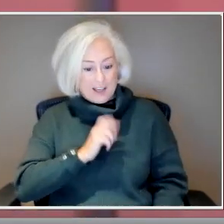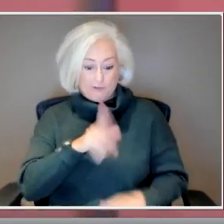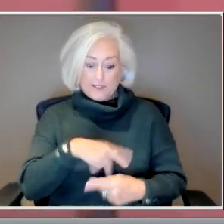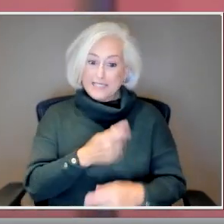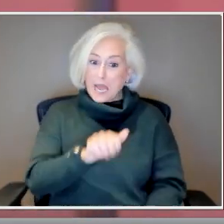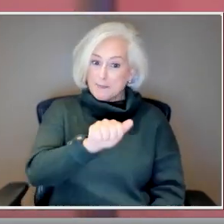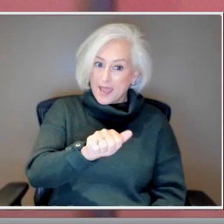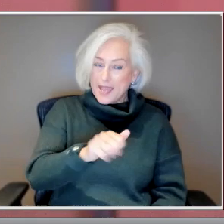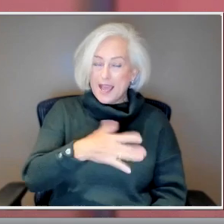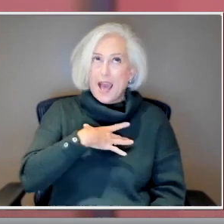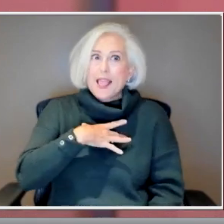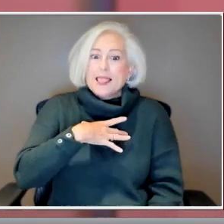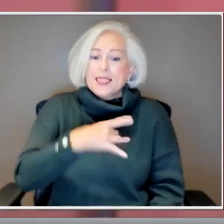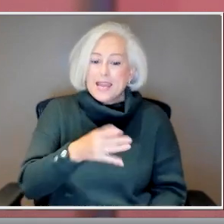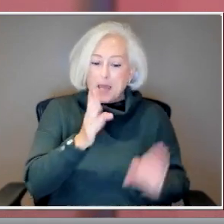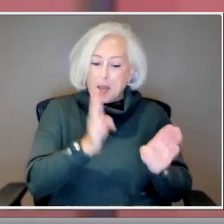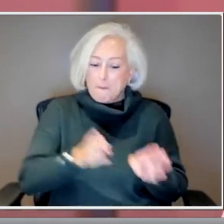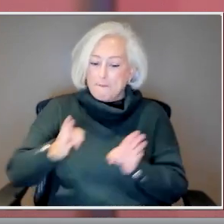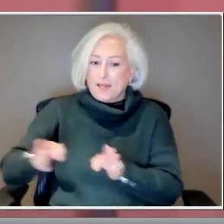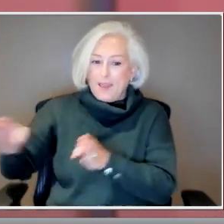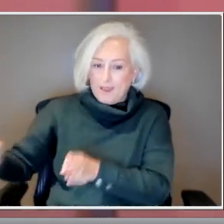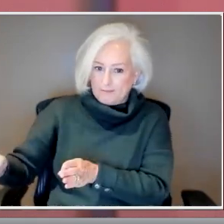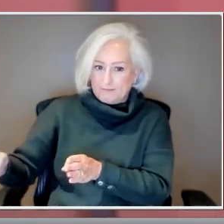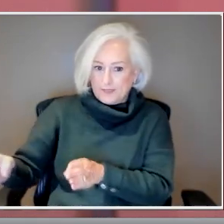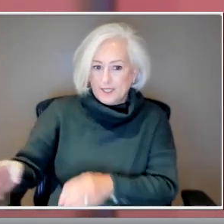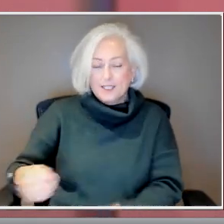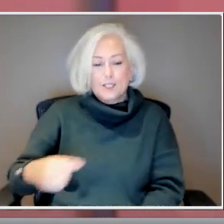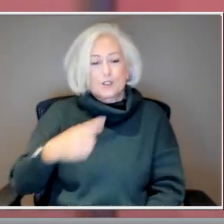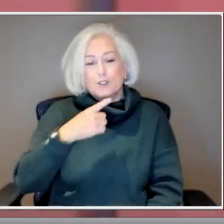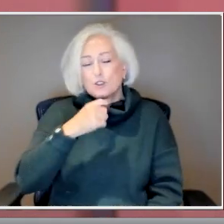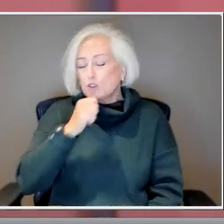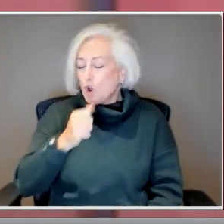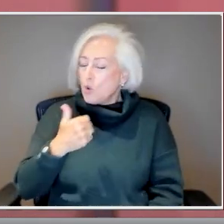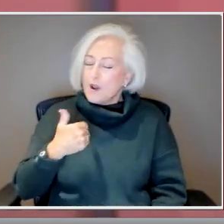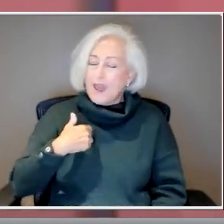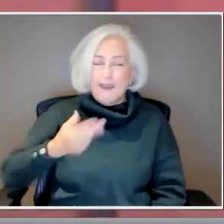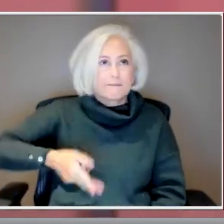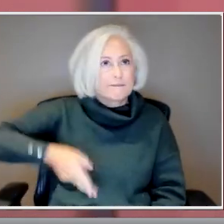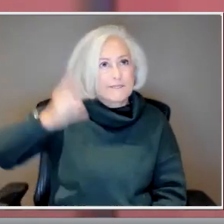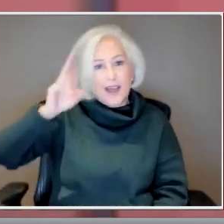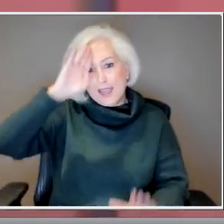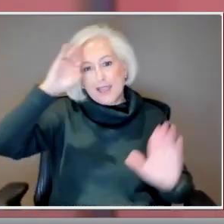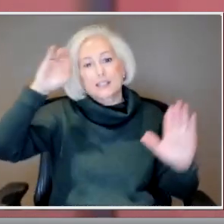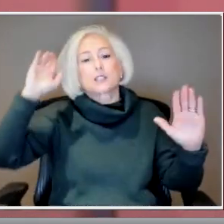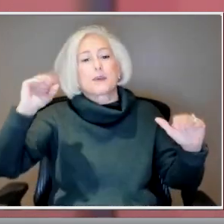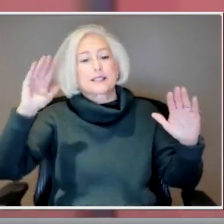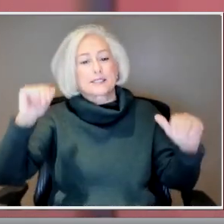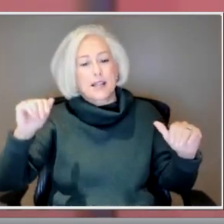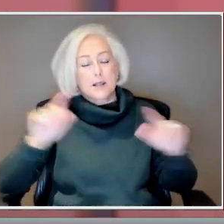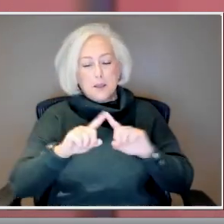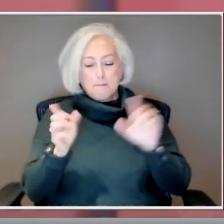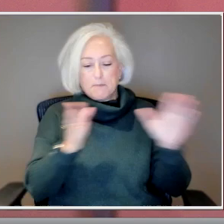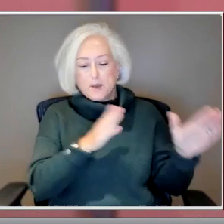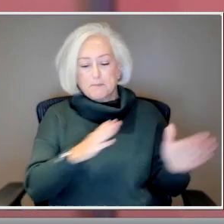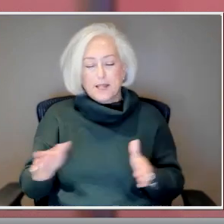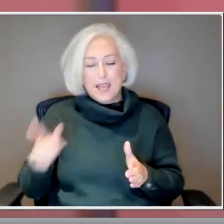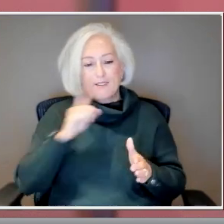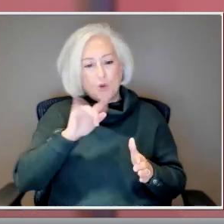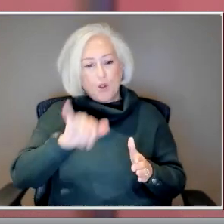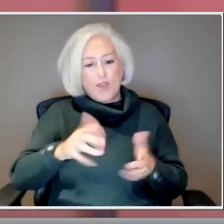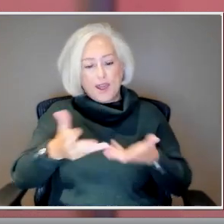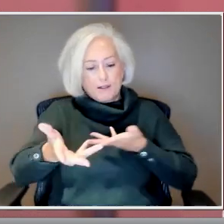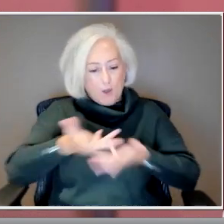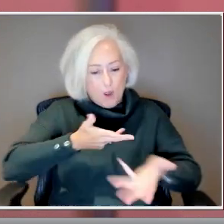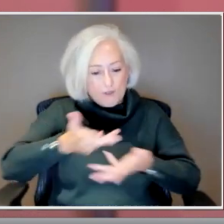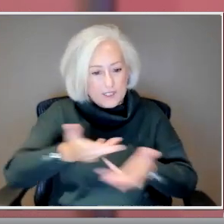would say is absolutely don't have high expectations, but also plan for those conversations. Try and